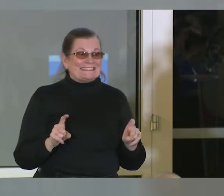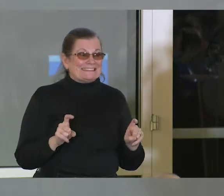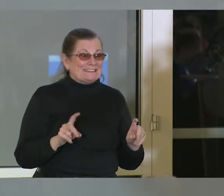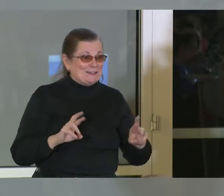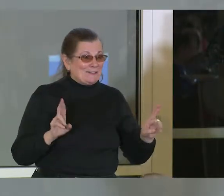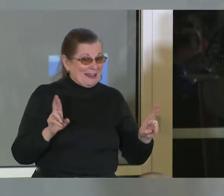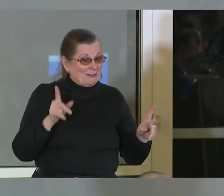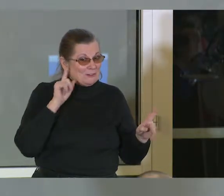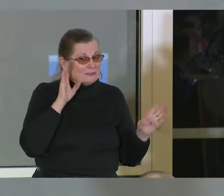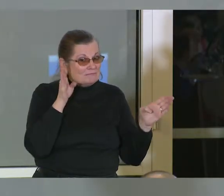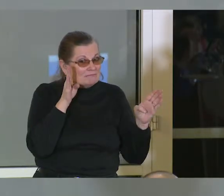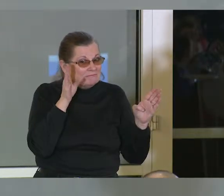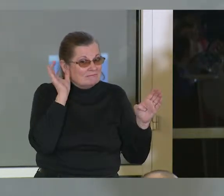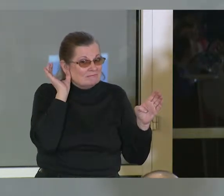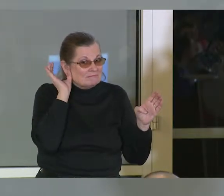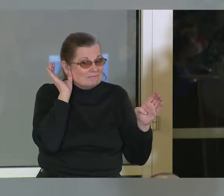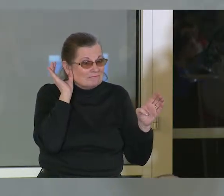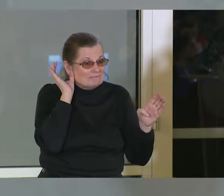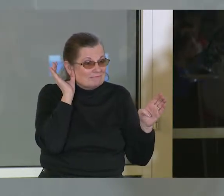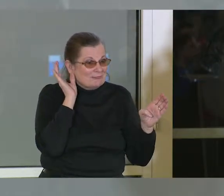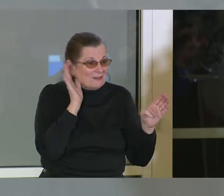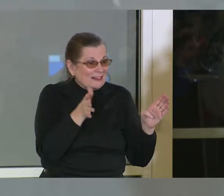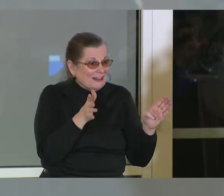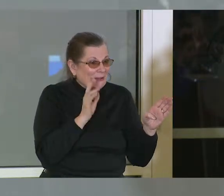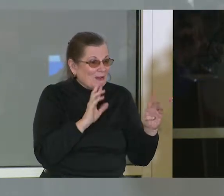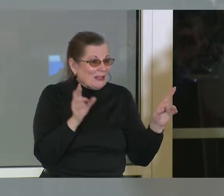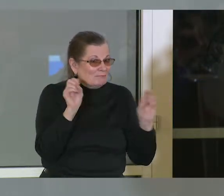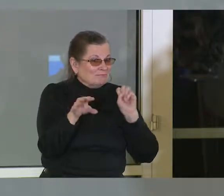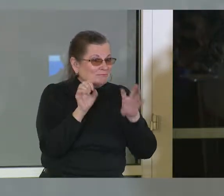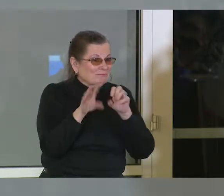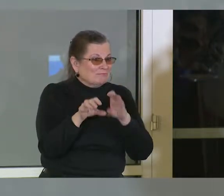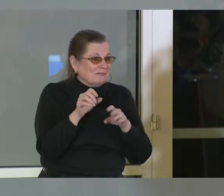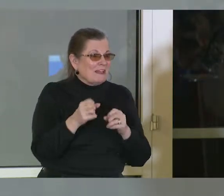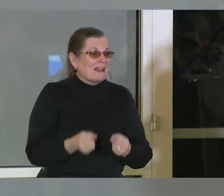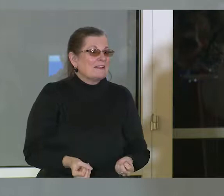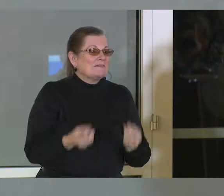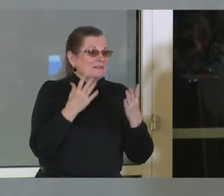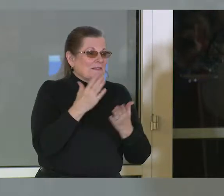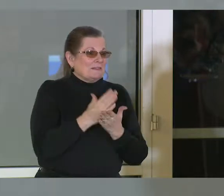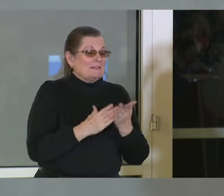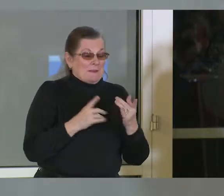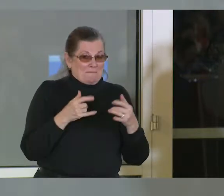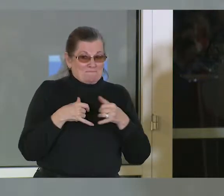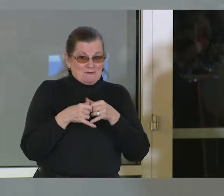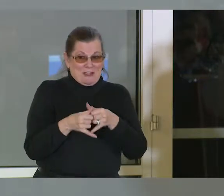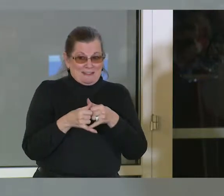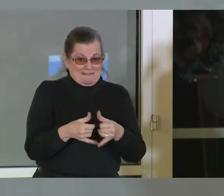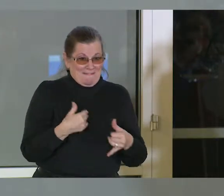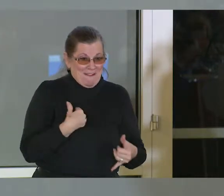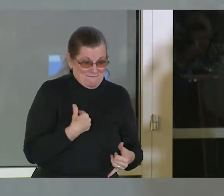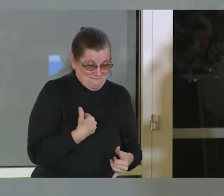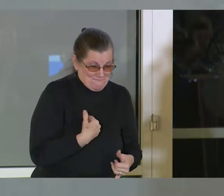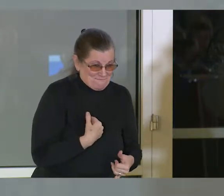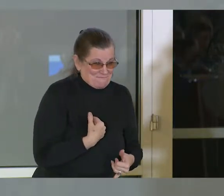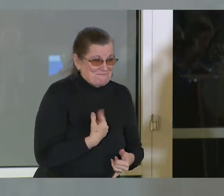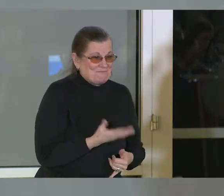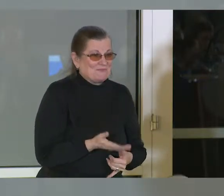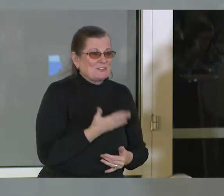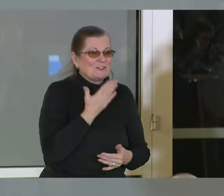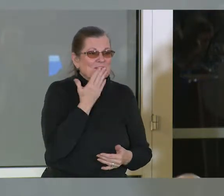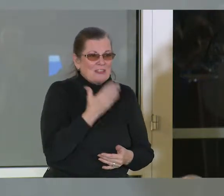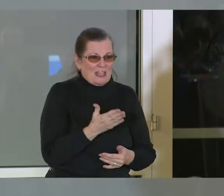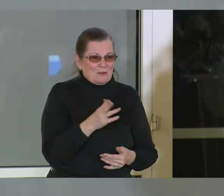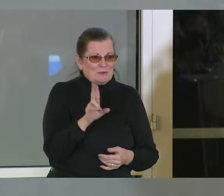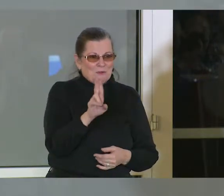a pop quiz. There'll be some prizes at the end of the night, and I just want to thank the University of the District of